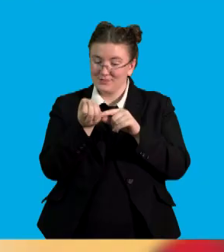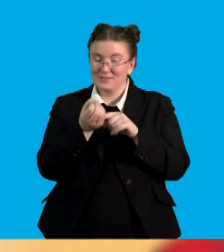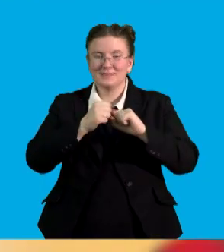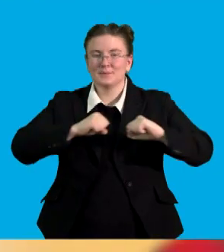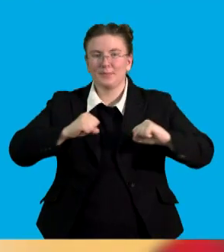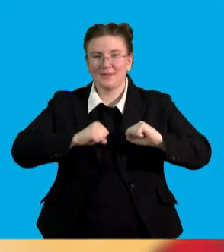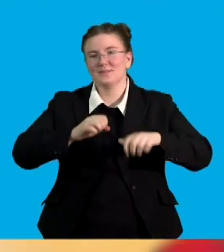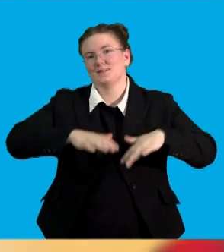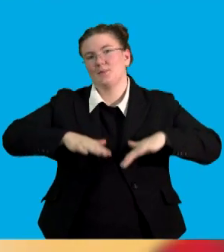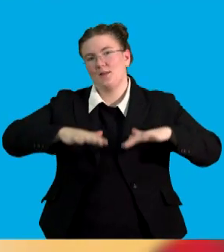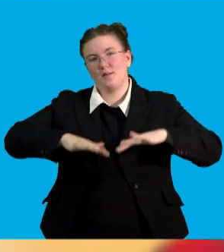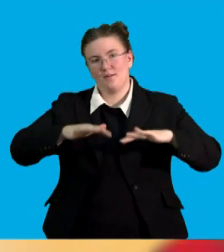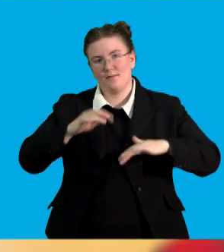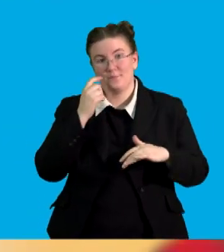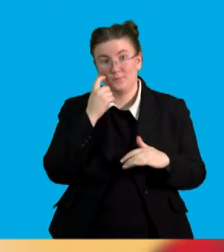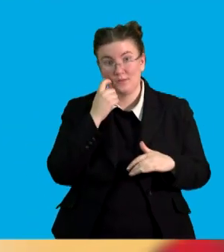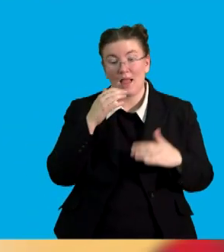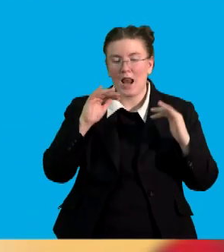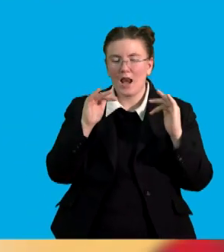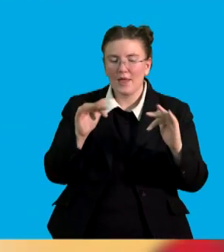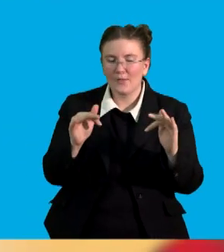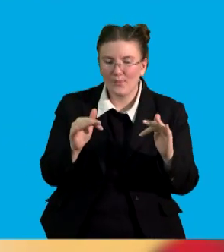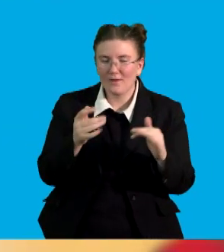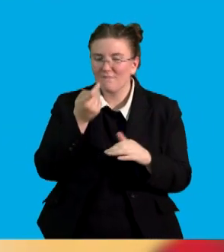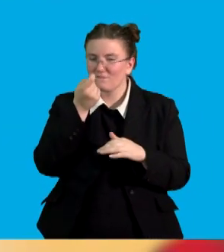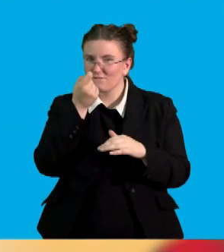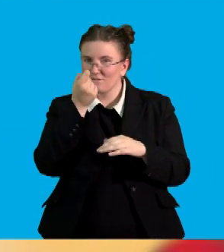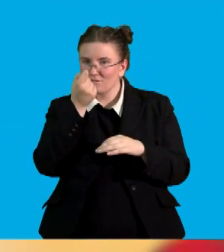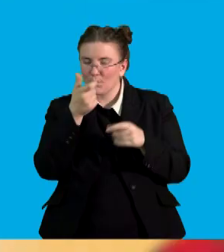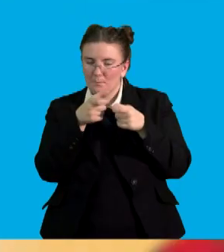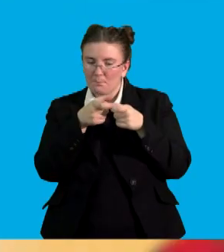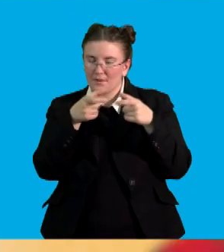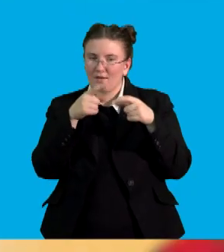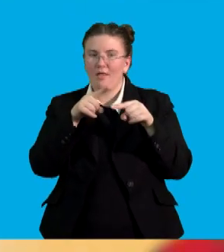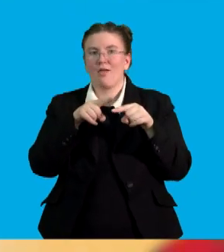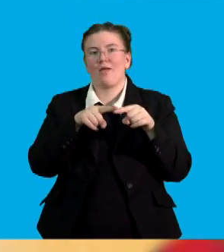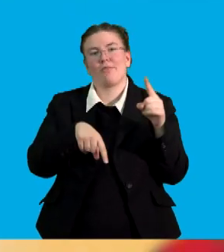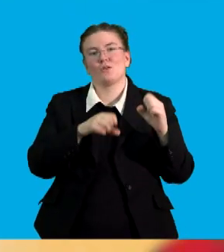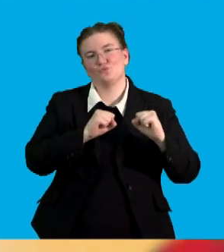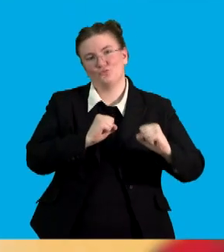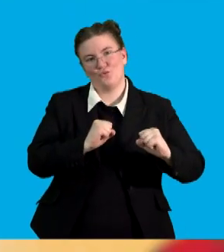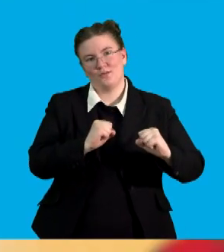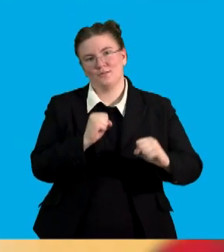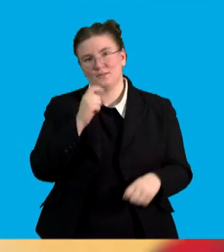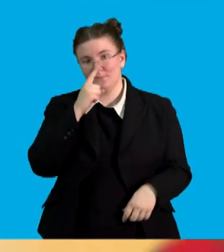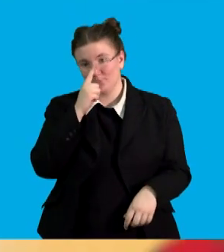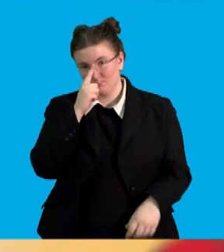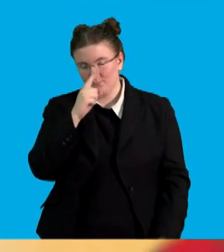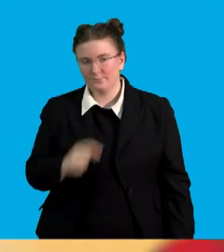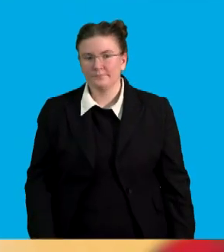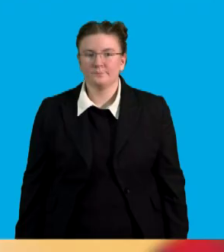particles. The spaces between the particles in a liquid are slightly larger than the spaces of the particles